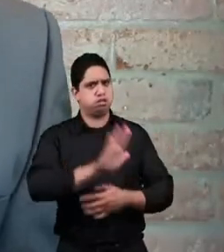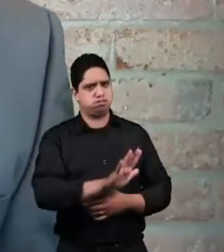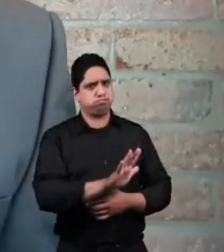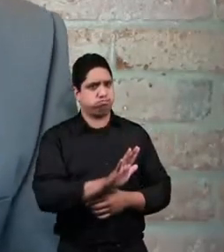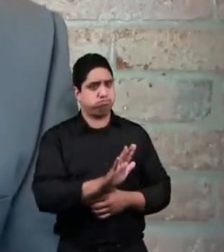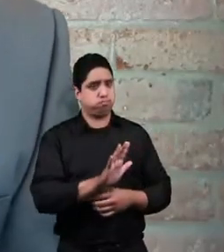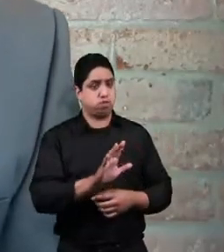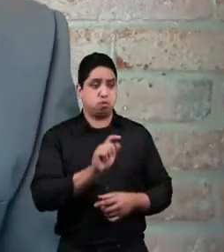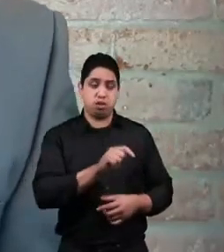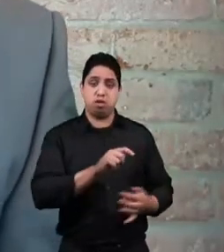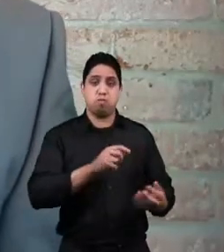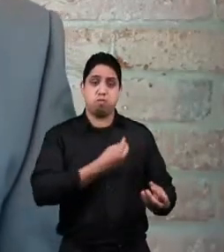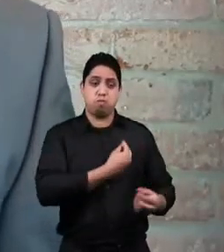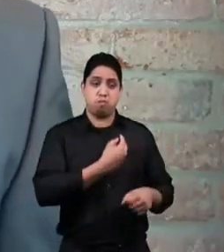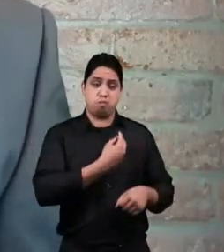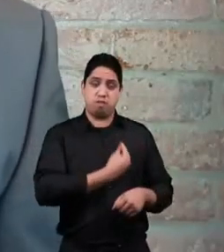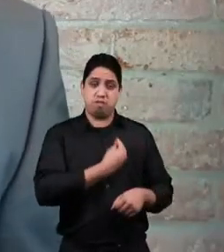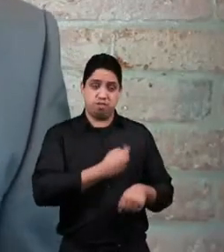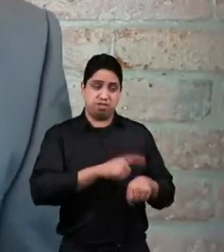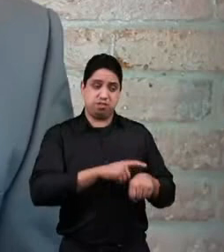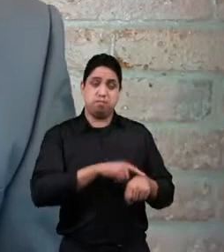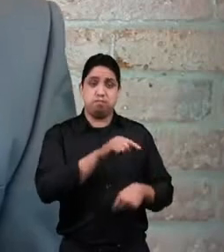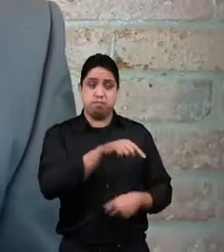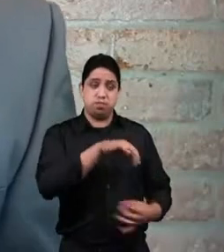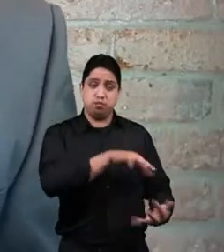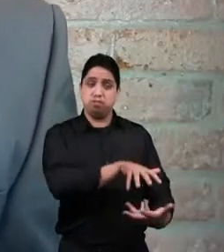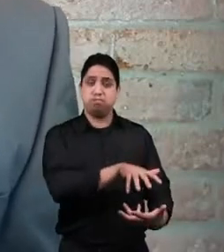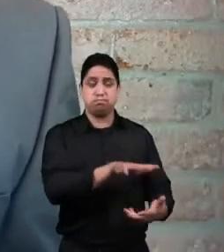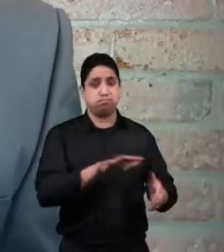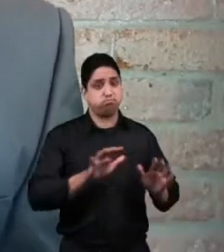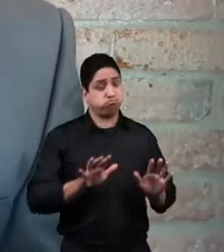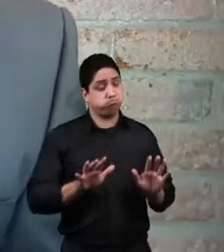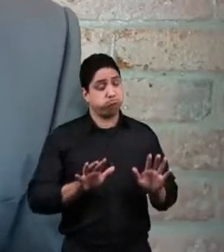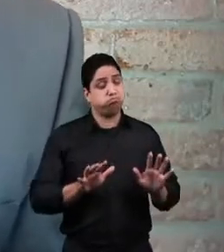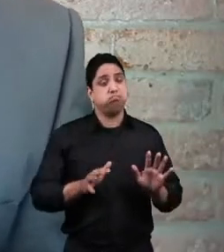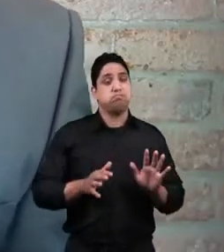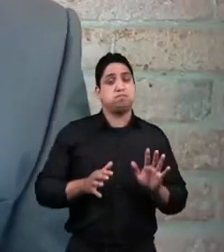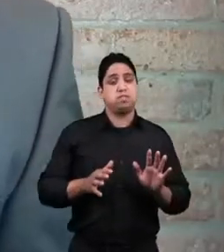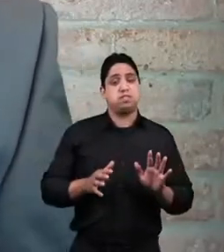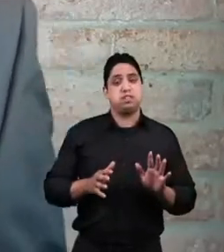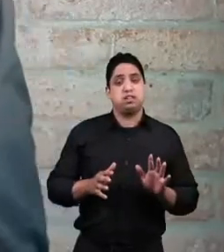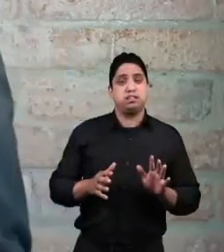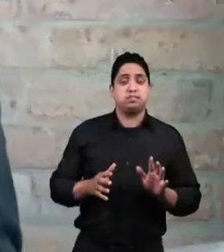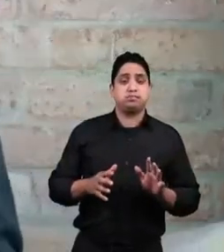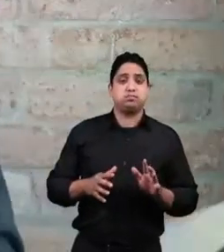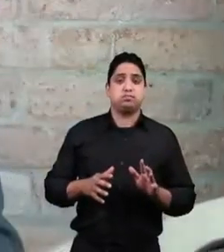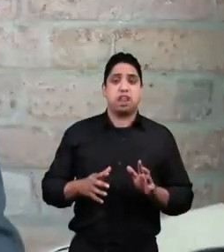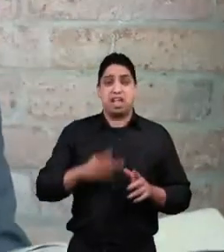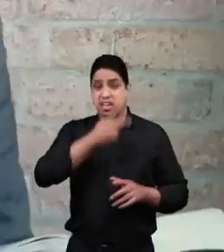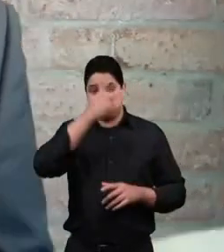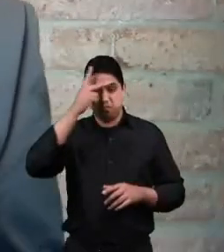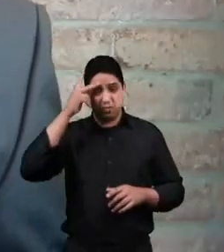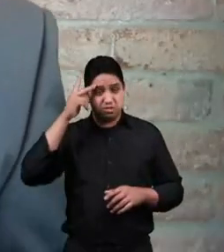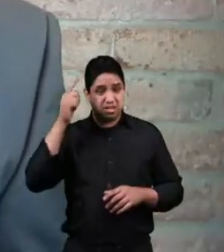And our work here does not criticize religions, but it is to show the brethren the truth.